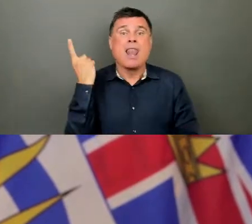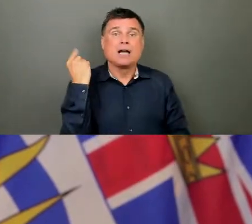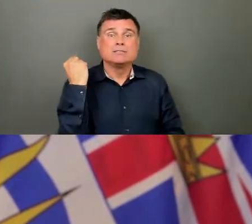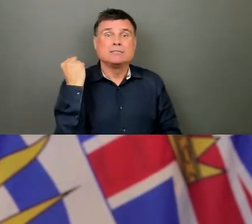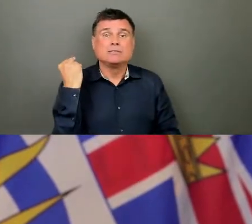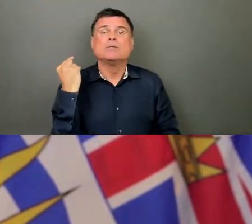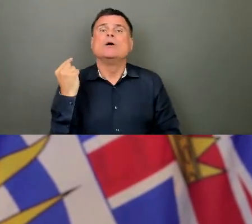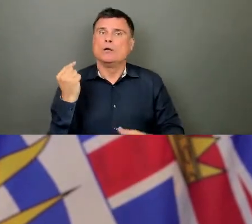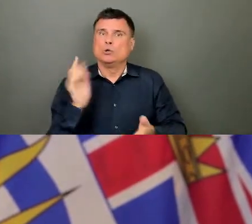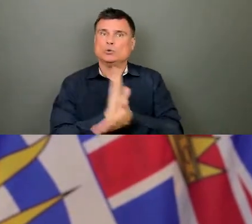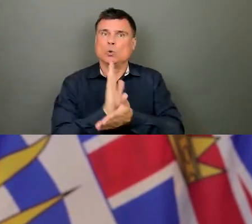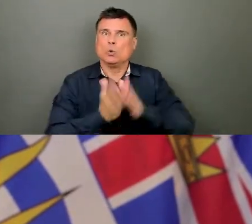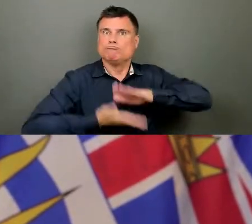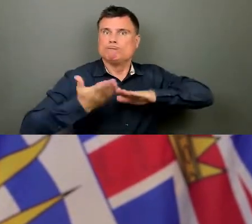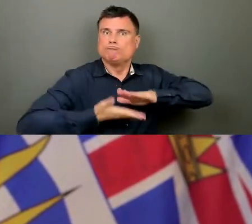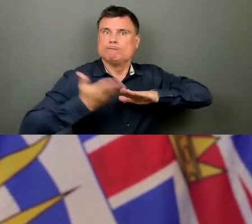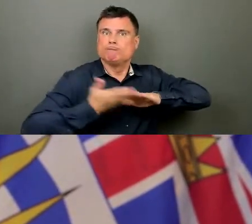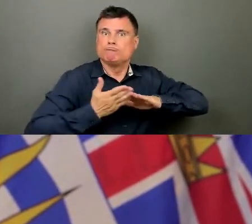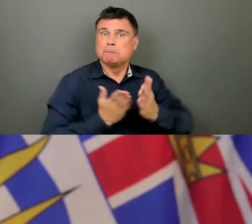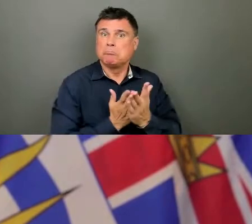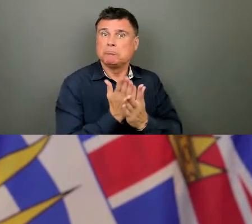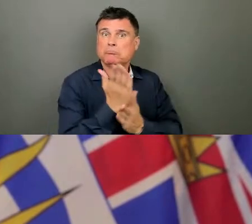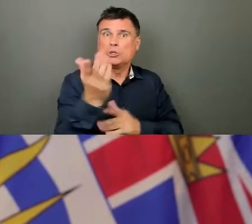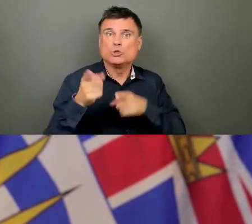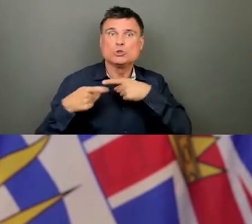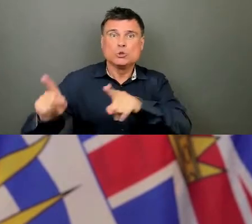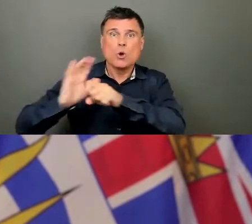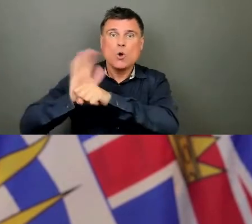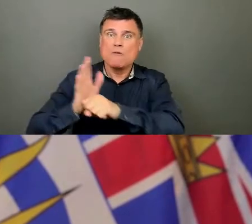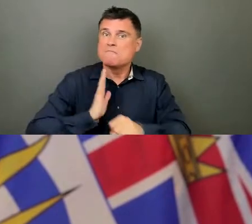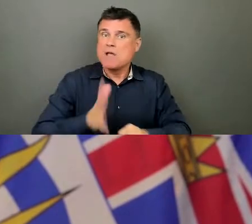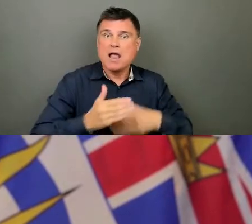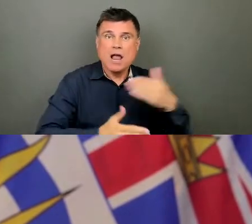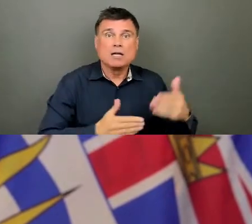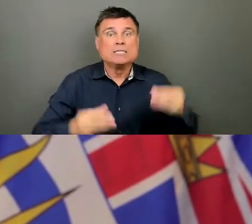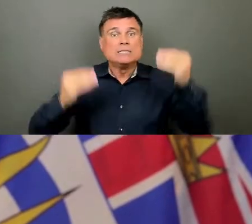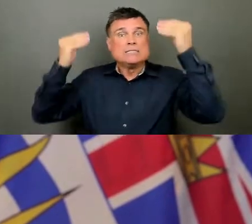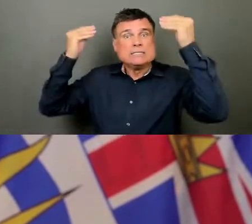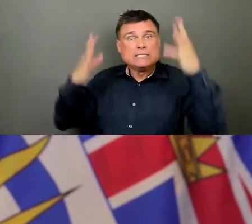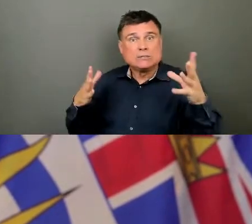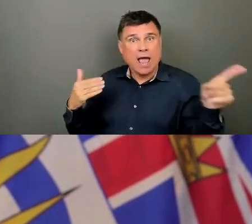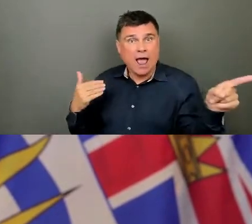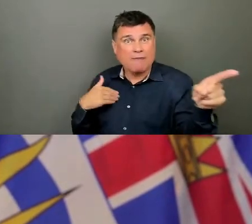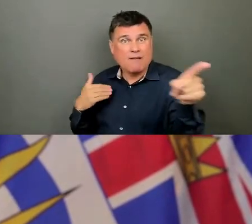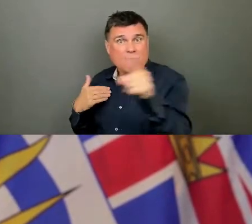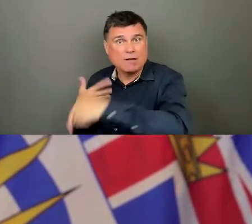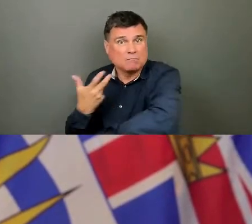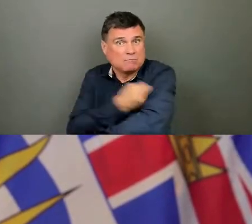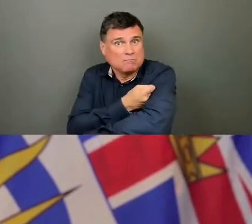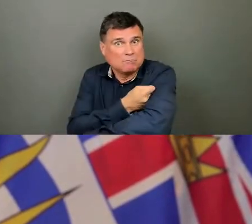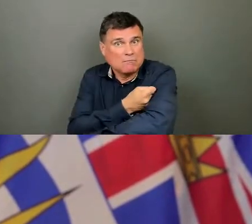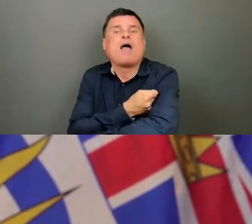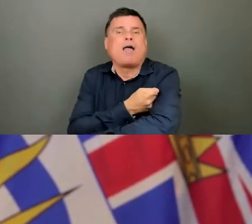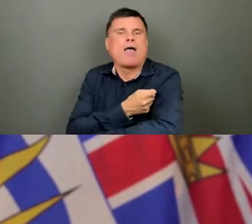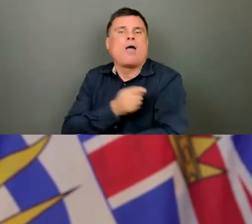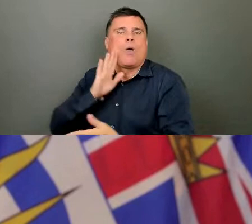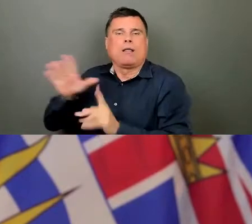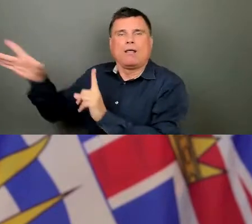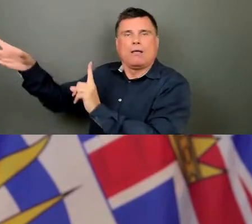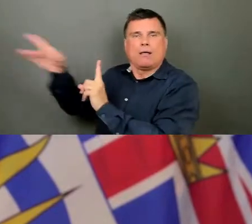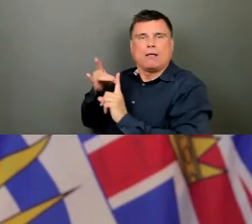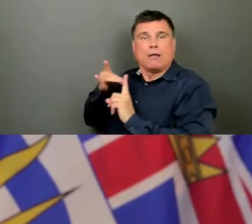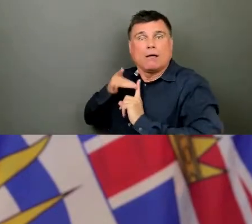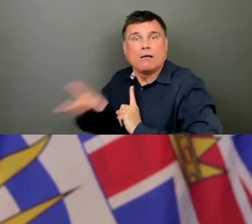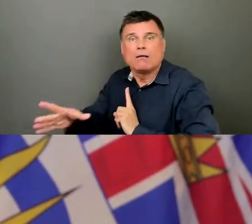to immunize teachers people who work in the school as a priority, and transmission rates went